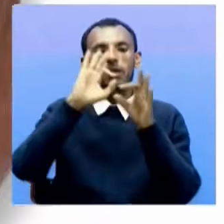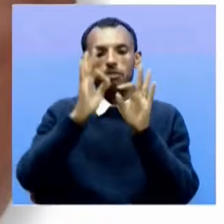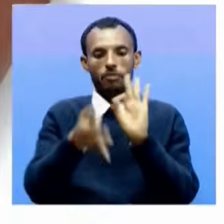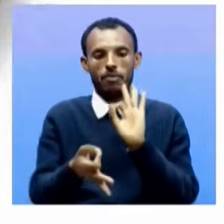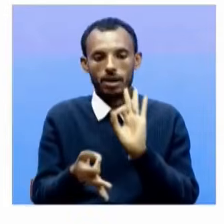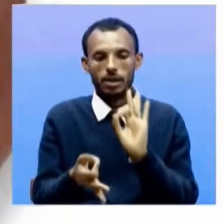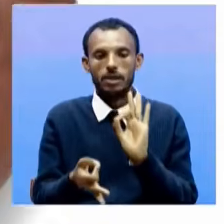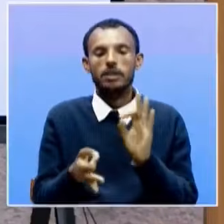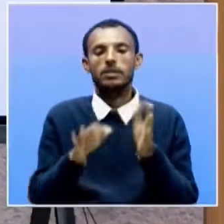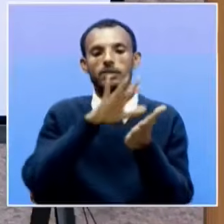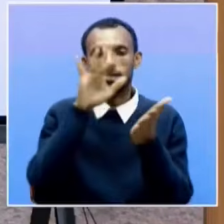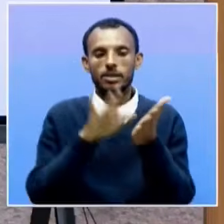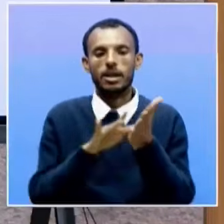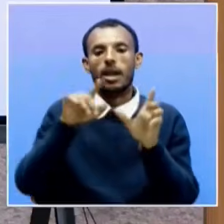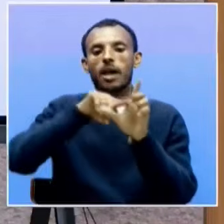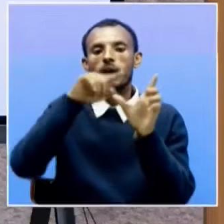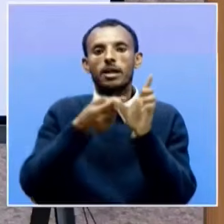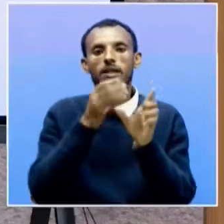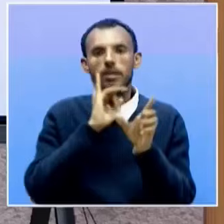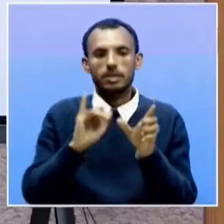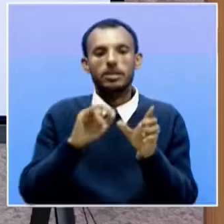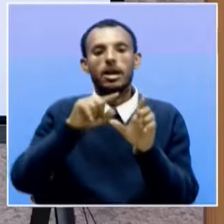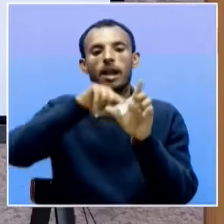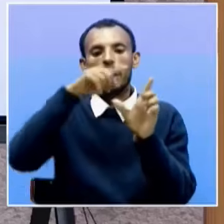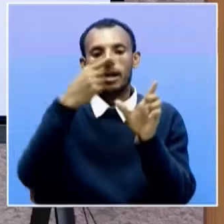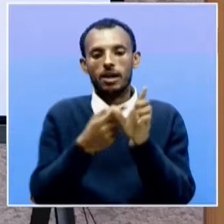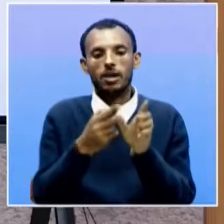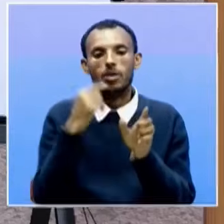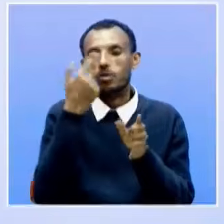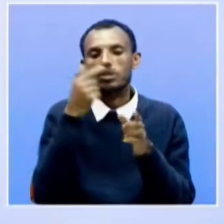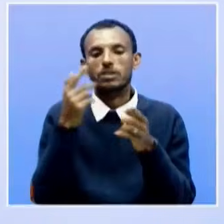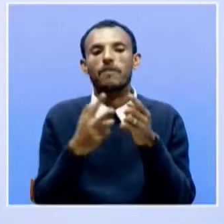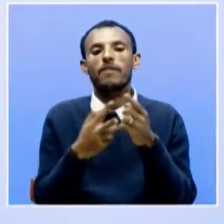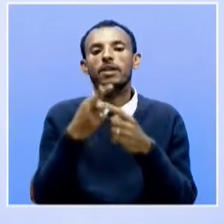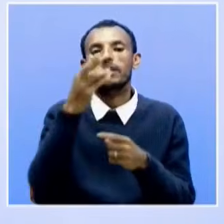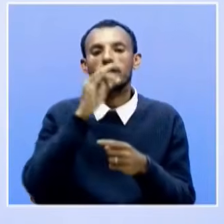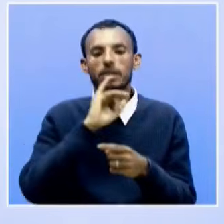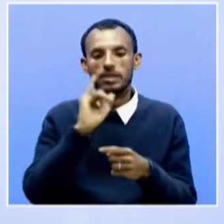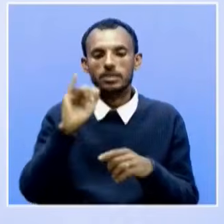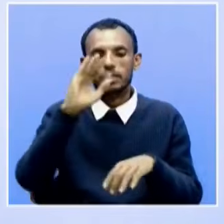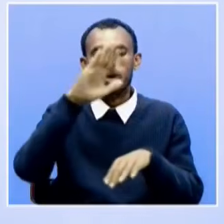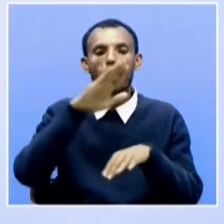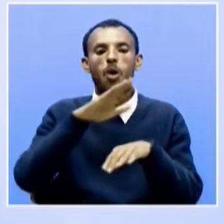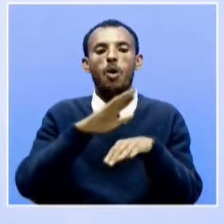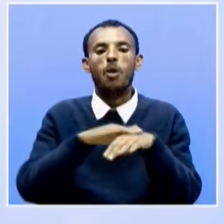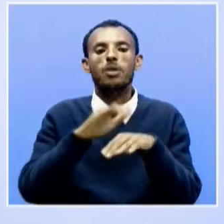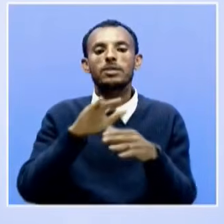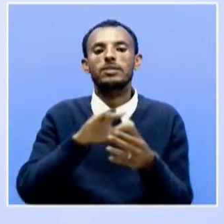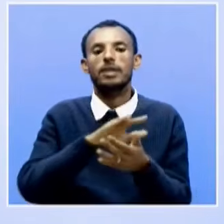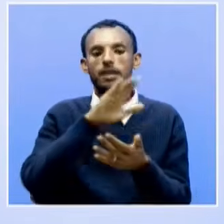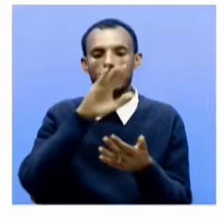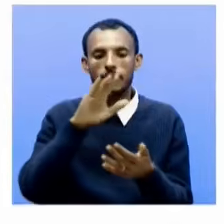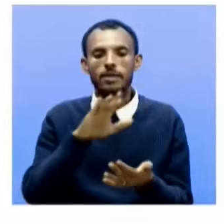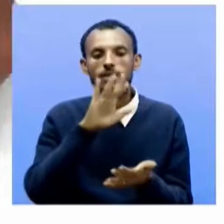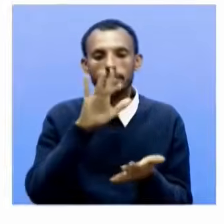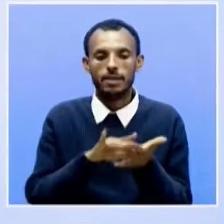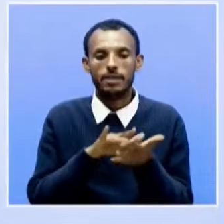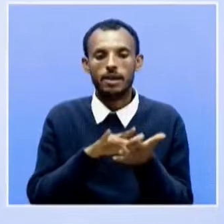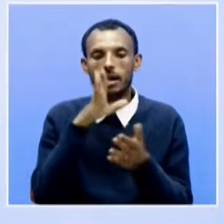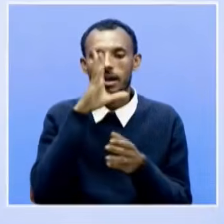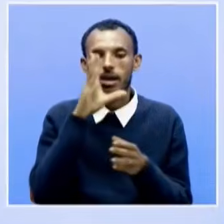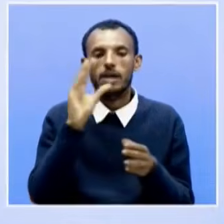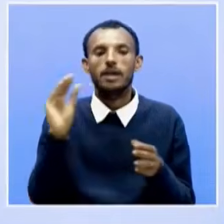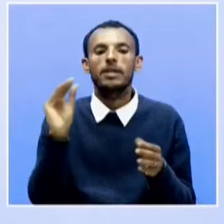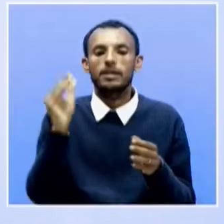a central angle is an angle whose vertex is on the circle, on the center, and